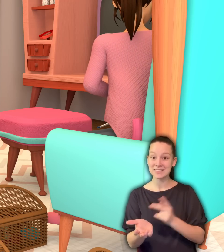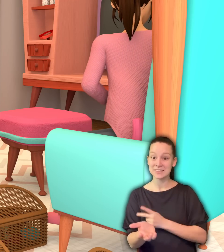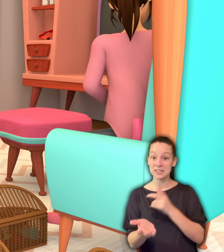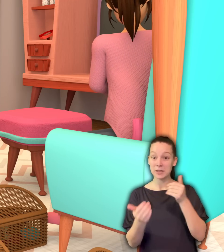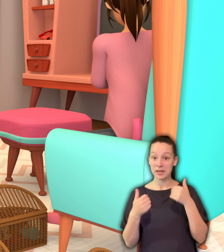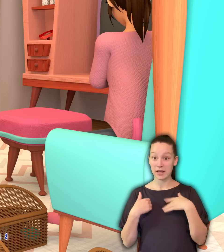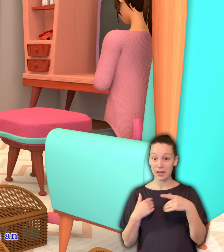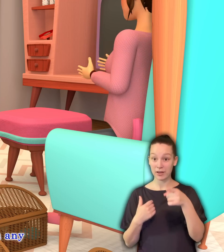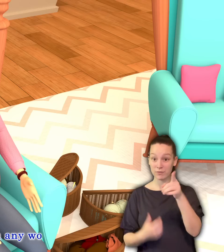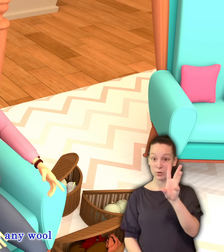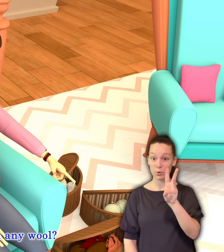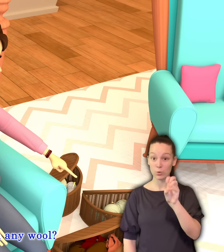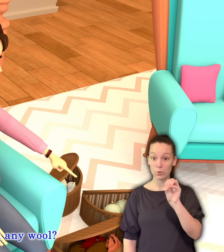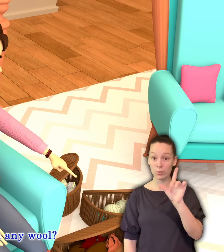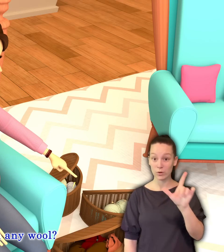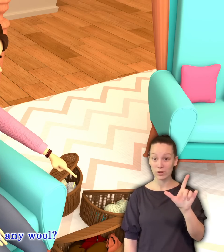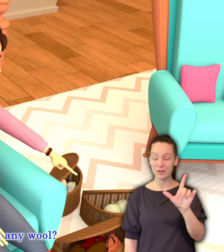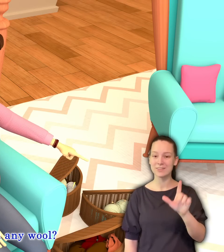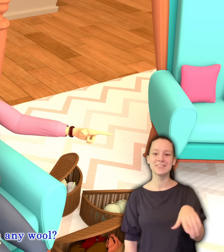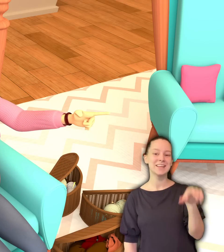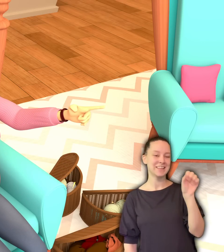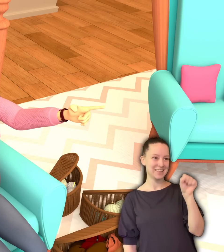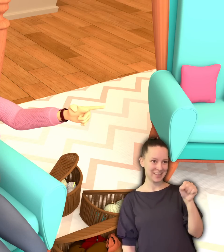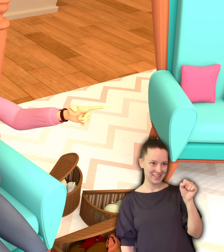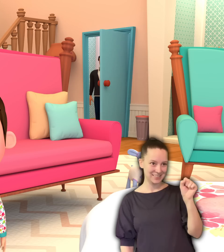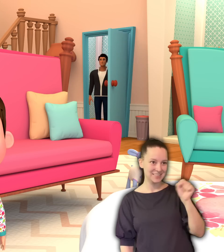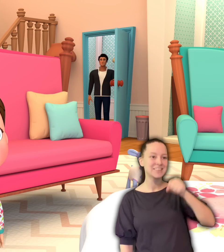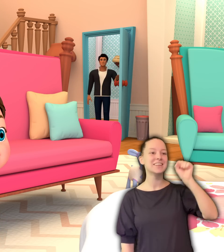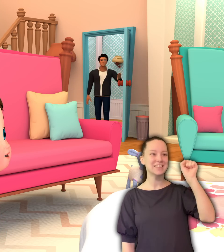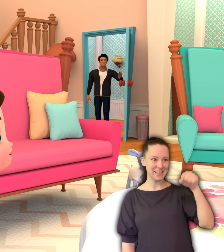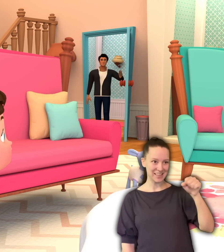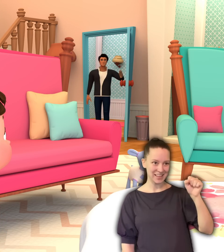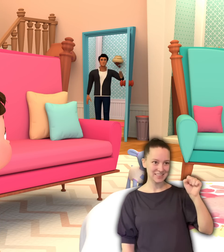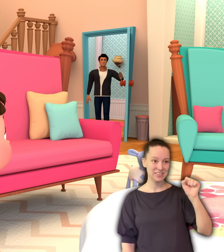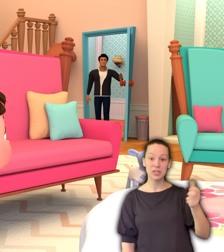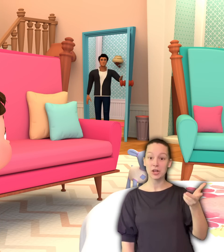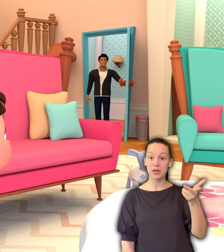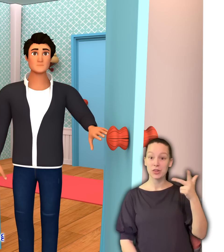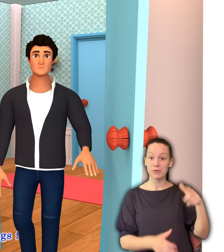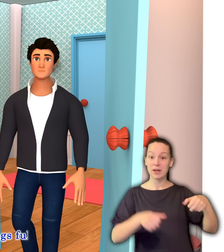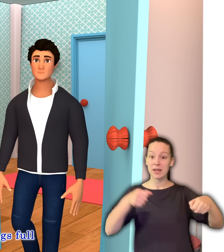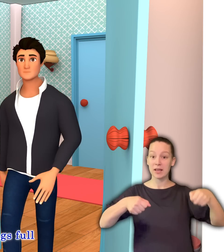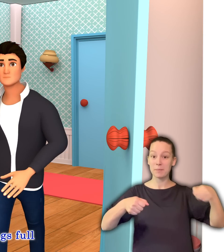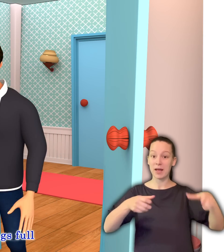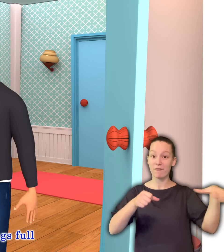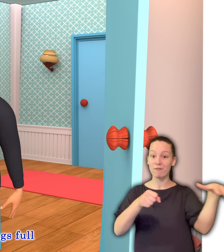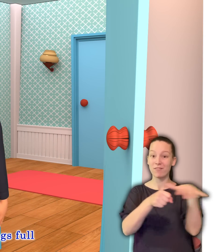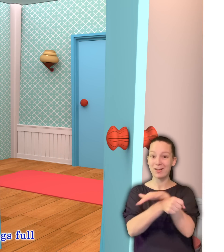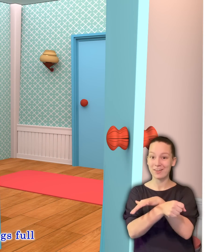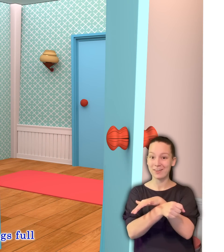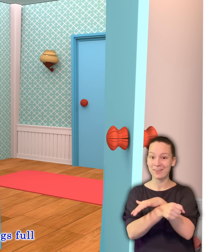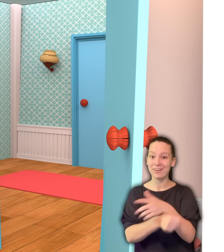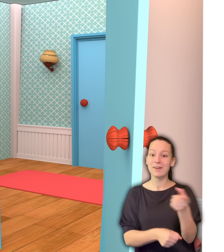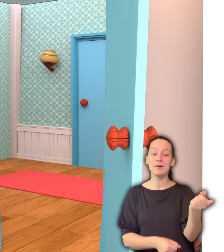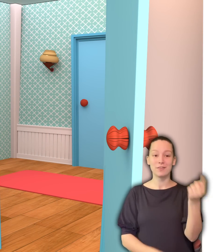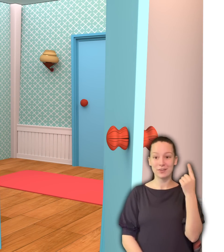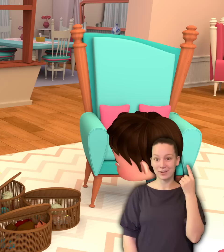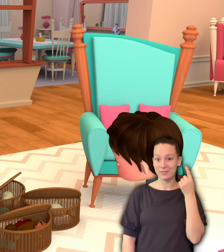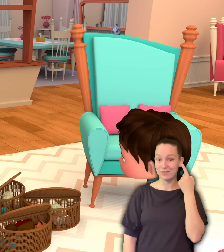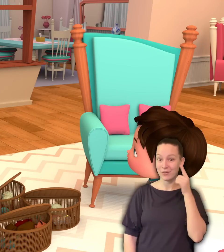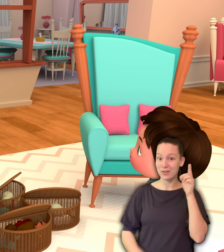Baba black sheep, have you any wool? Yes sir, 3 bags